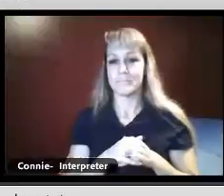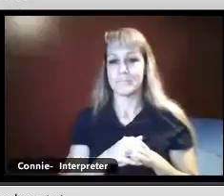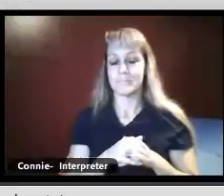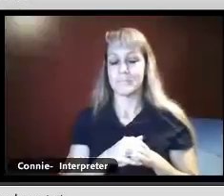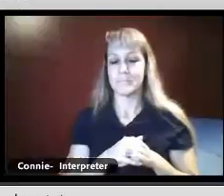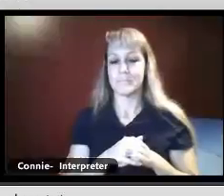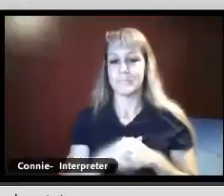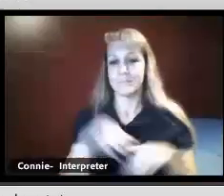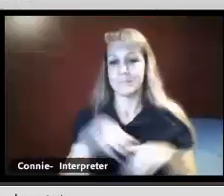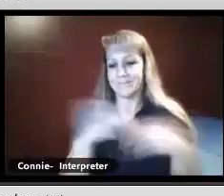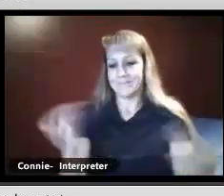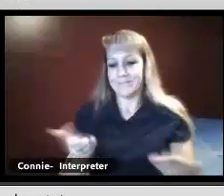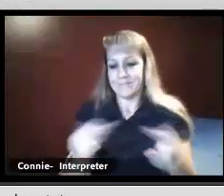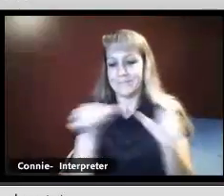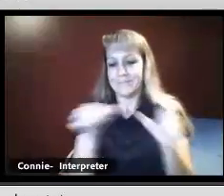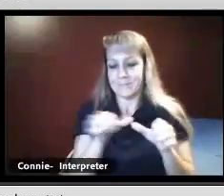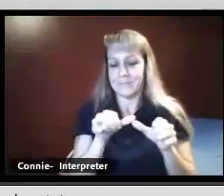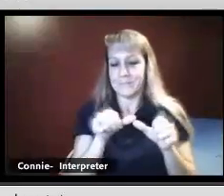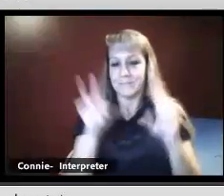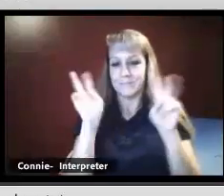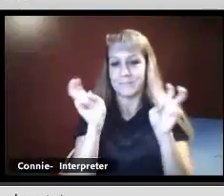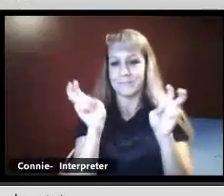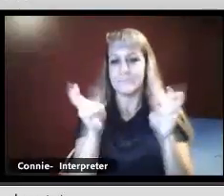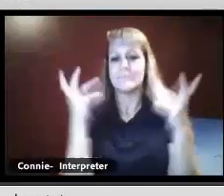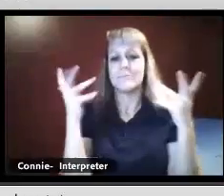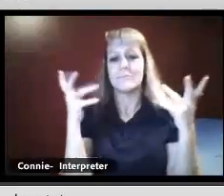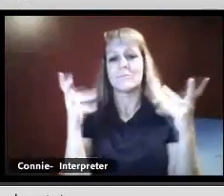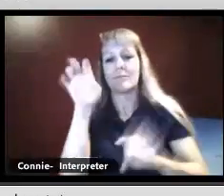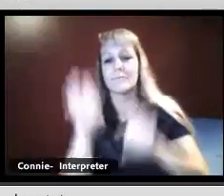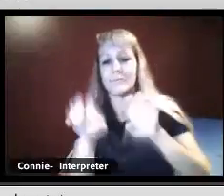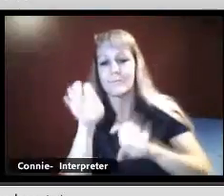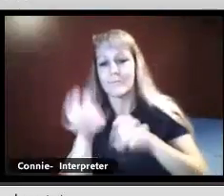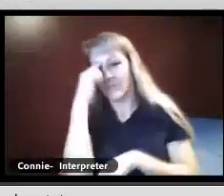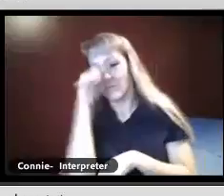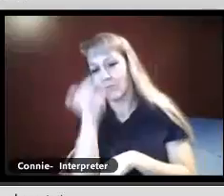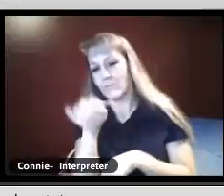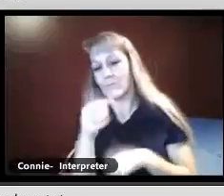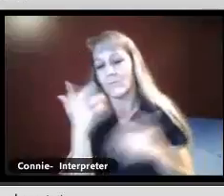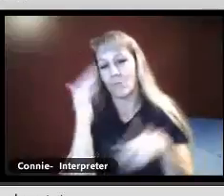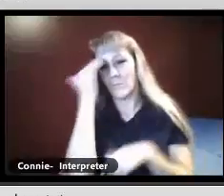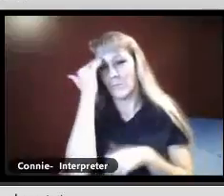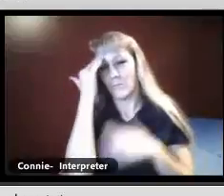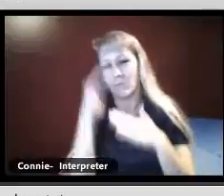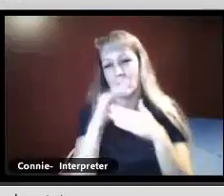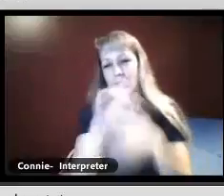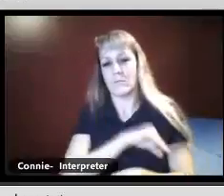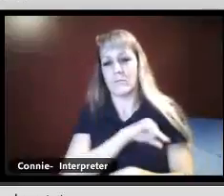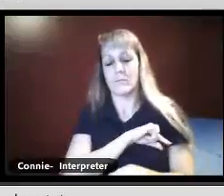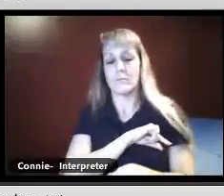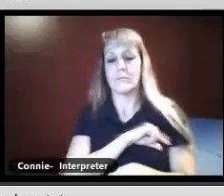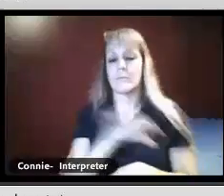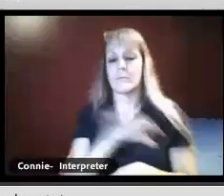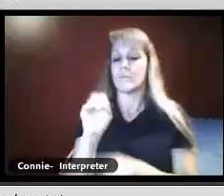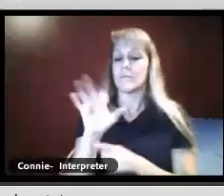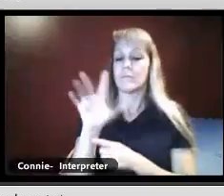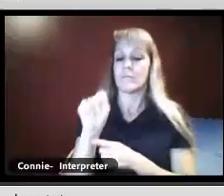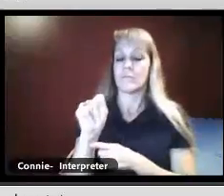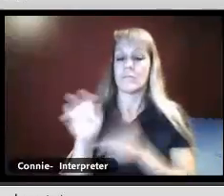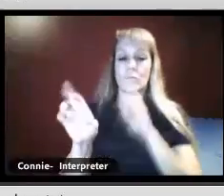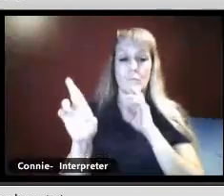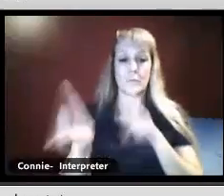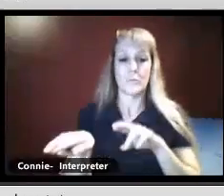this area because these have already been evaluated for you. And just as the Scout report entries